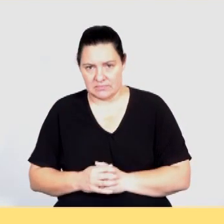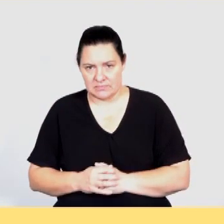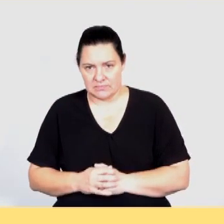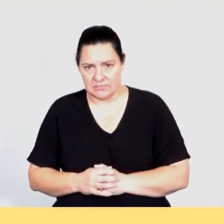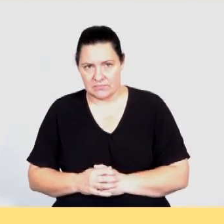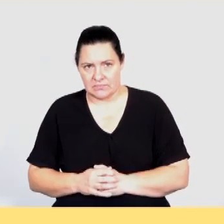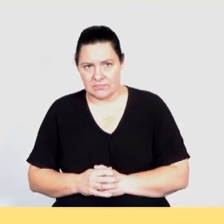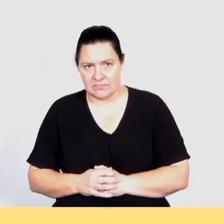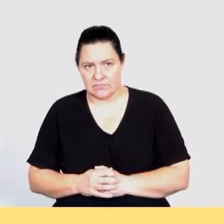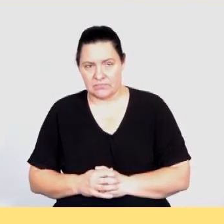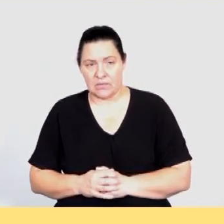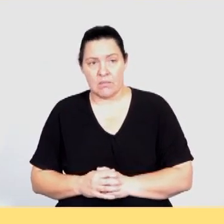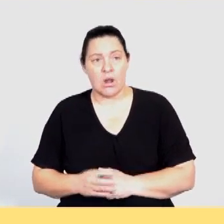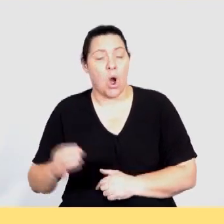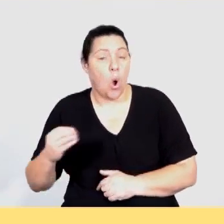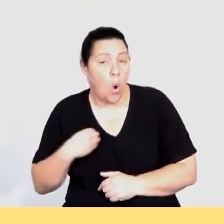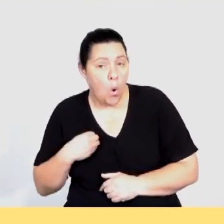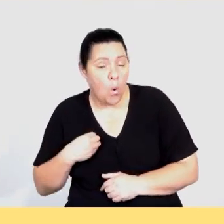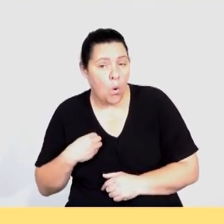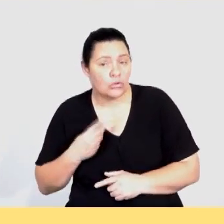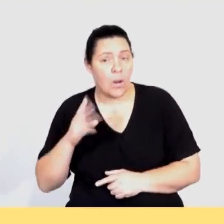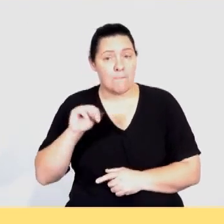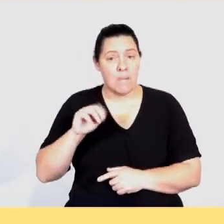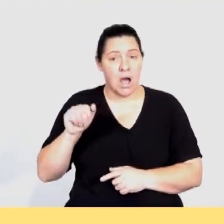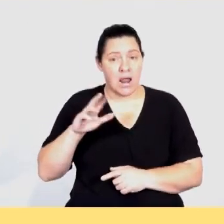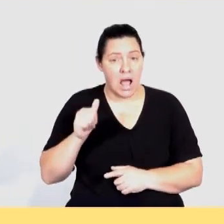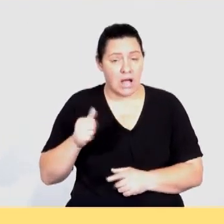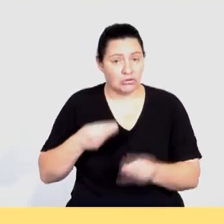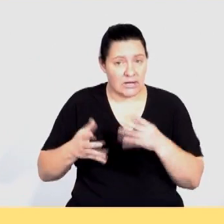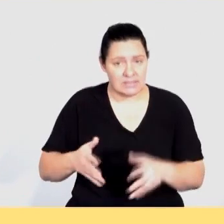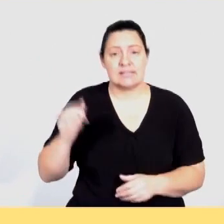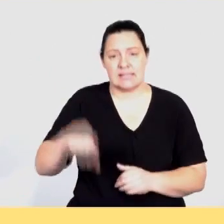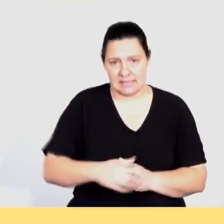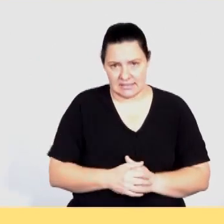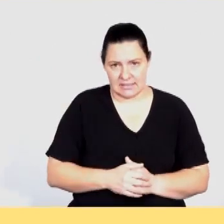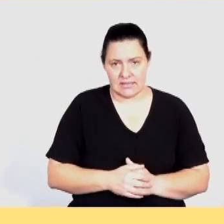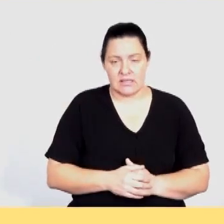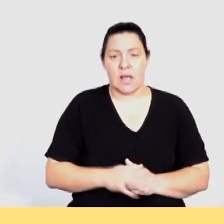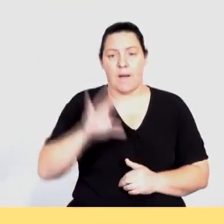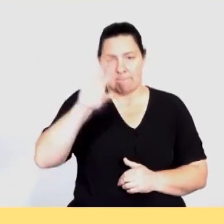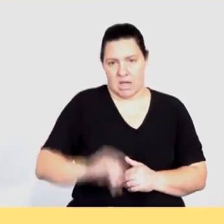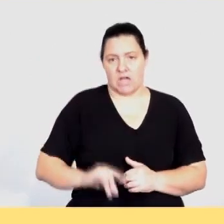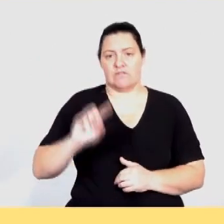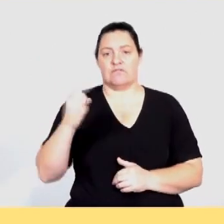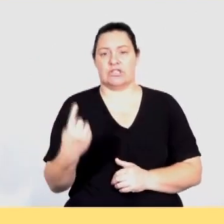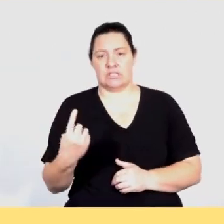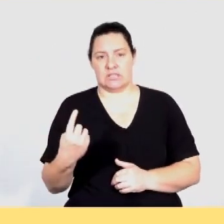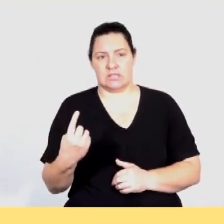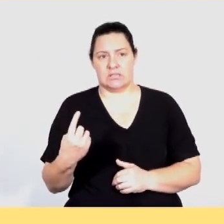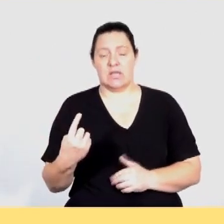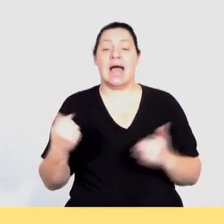12,600. This one over here. Was I owing anything to Marla Traders? Yes. March